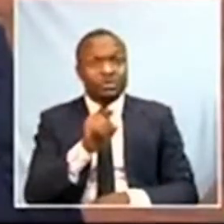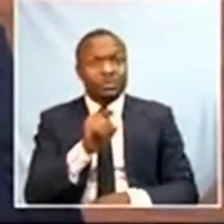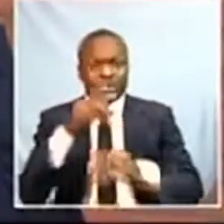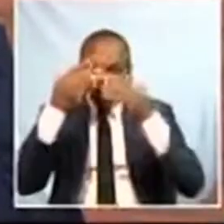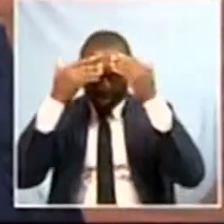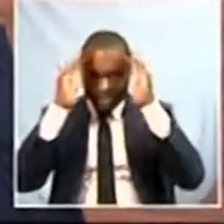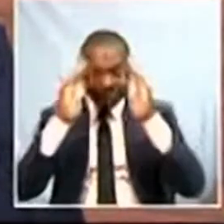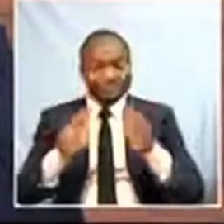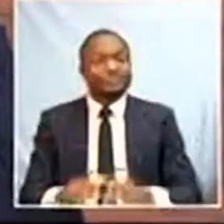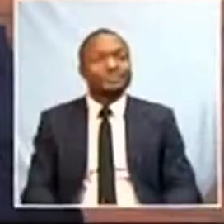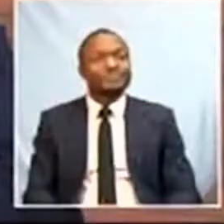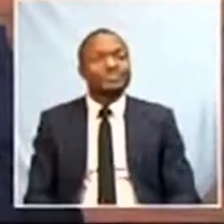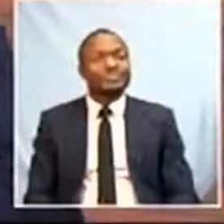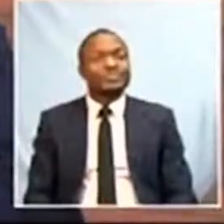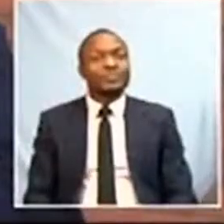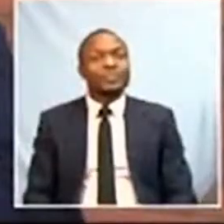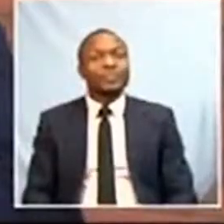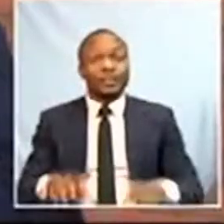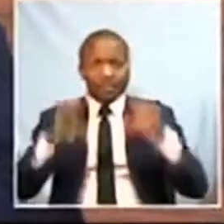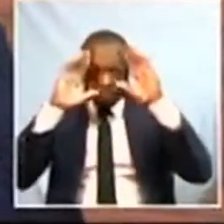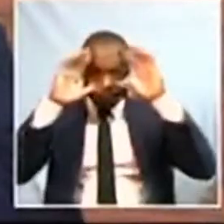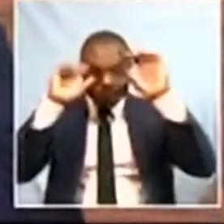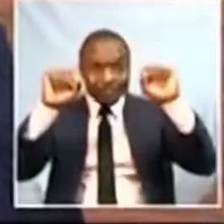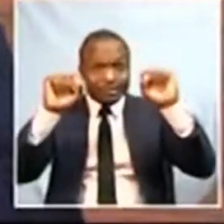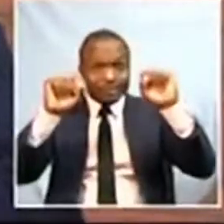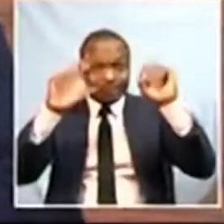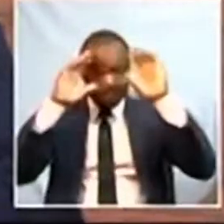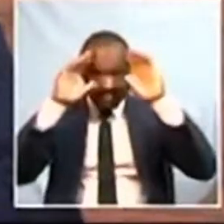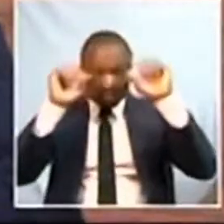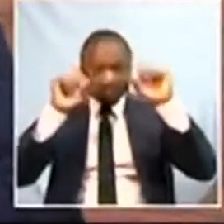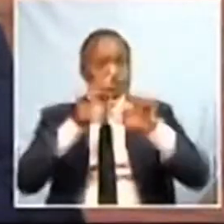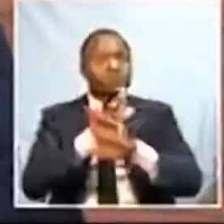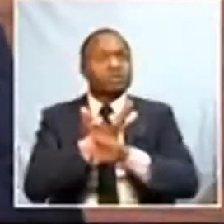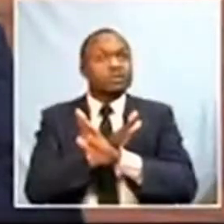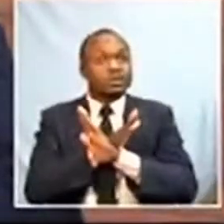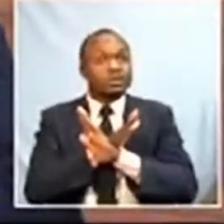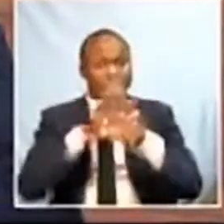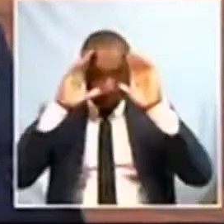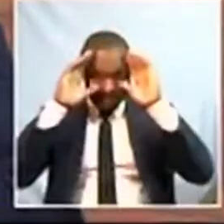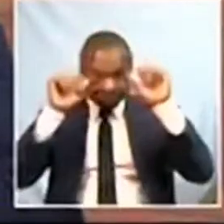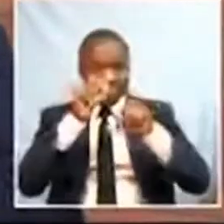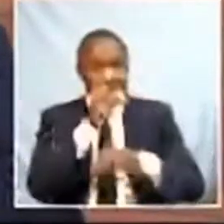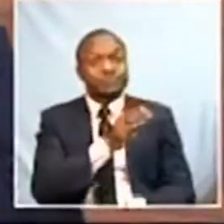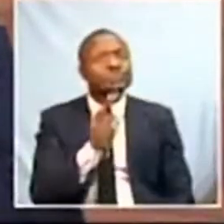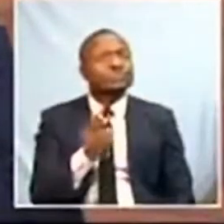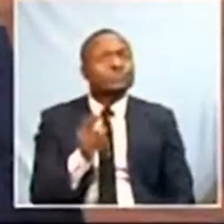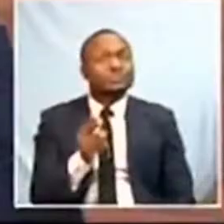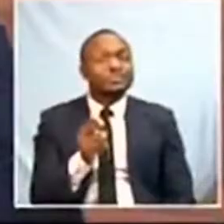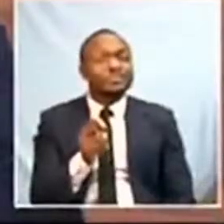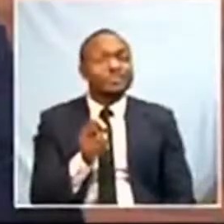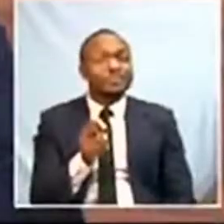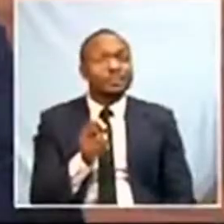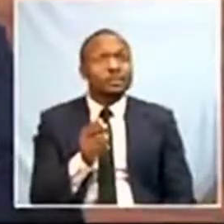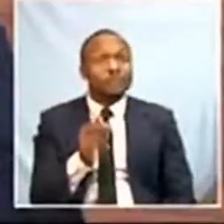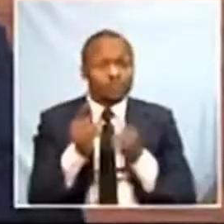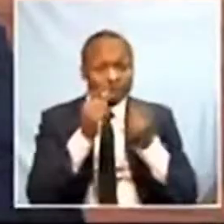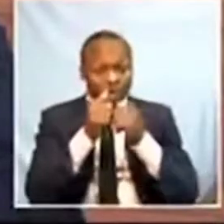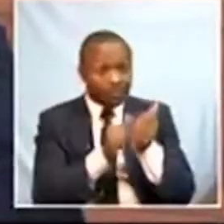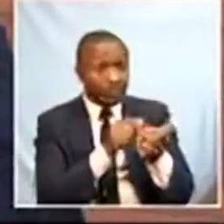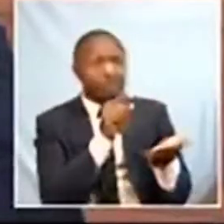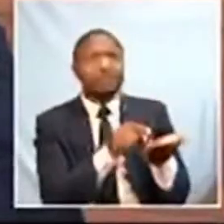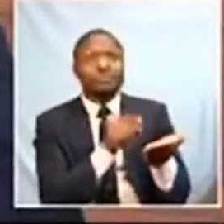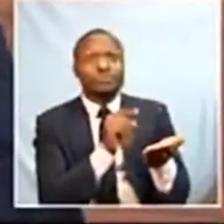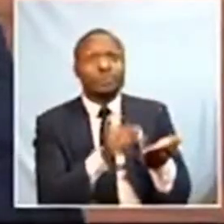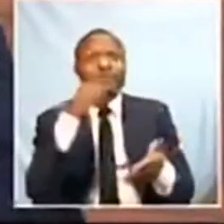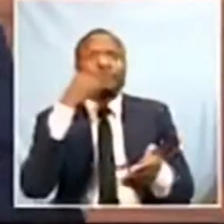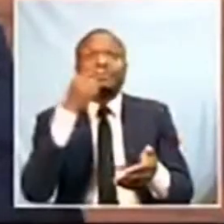aware that the president of this republic, President Hakainde Hichilema, spoke to this, where